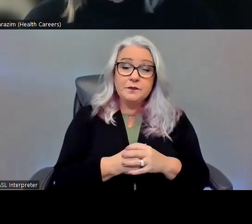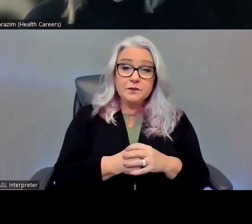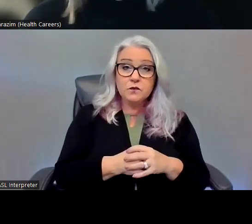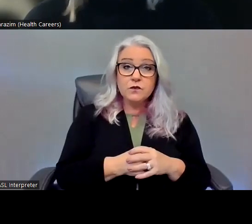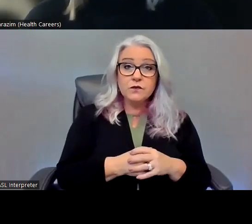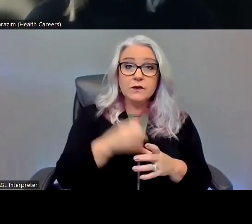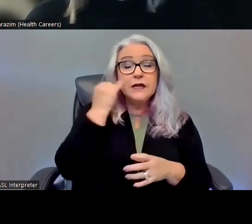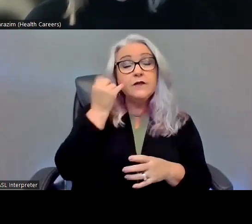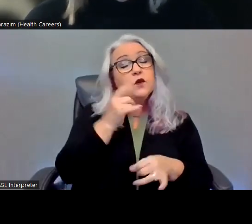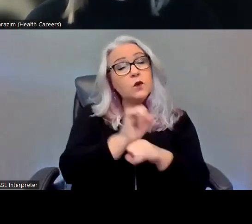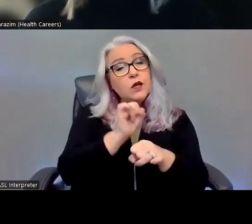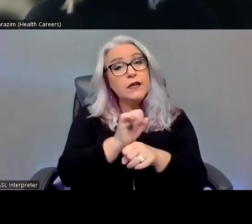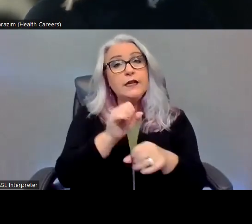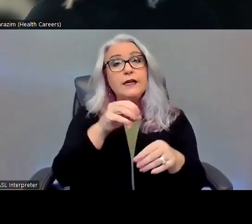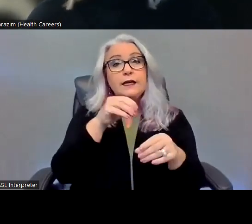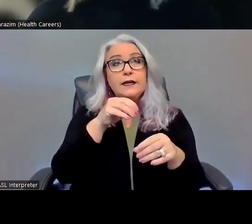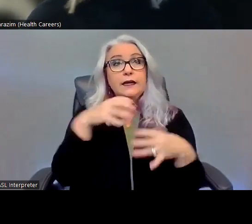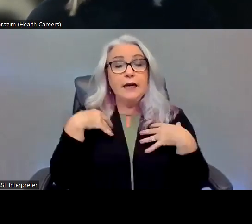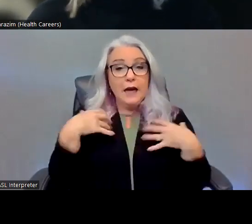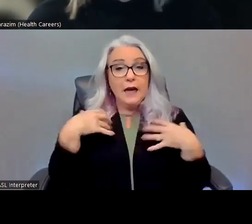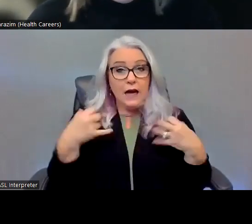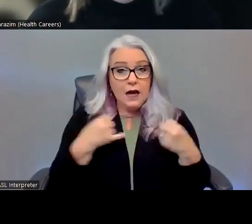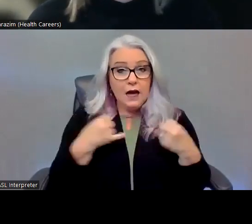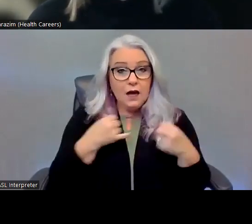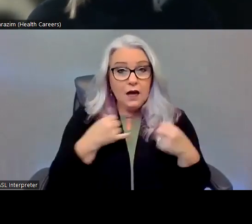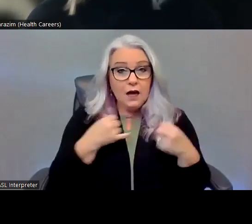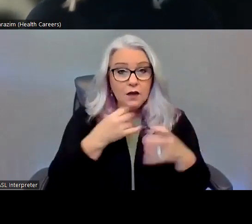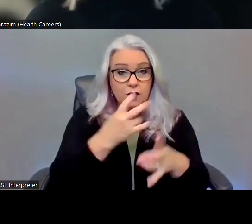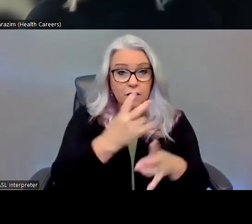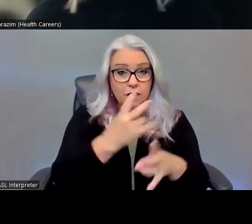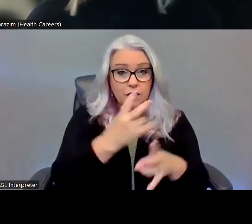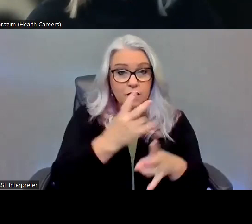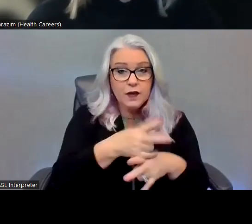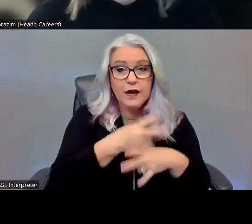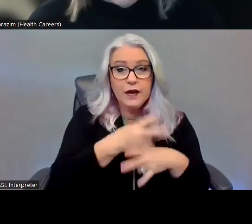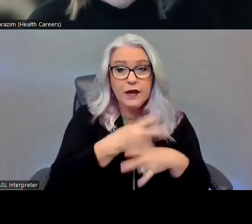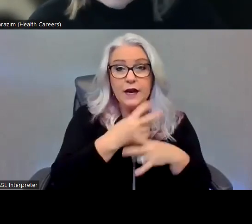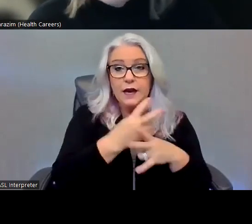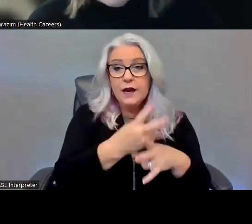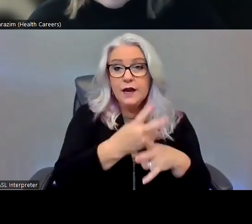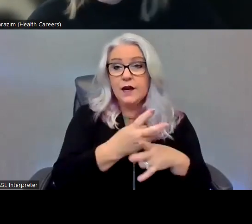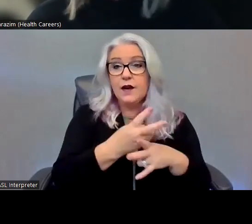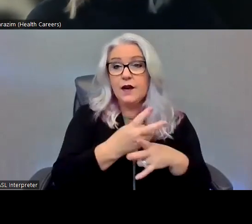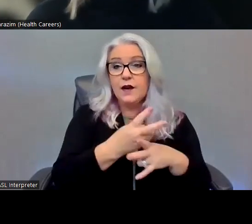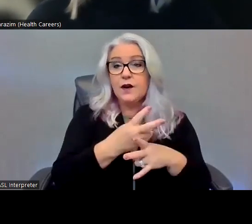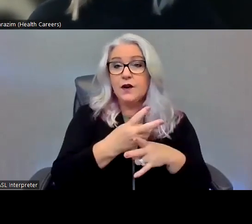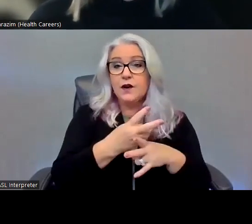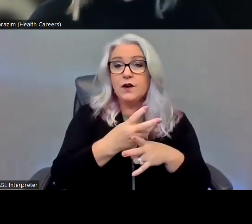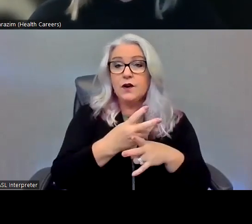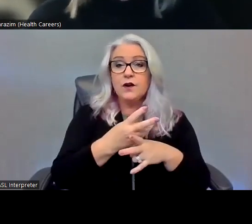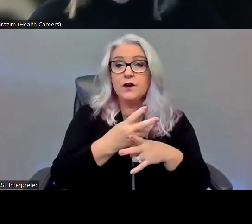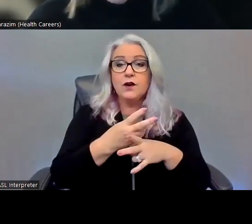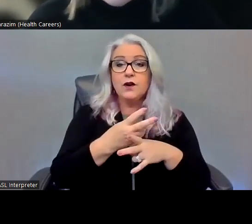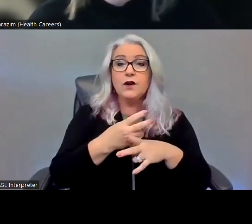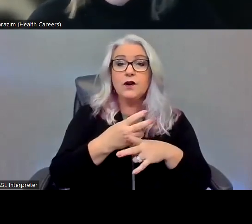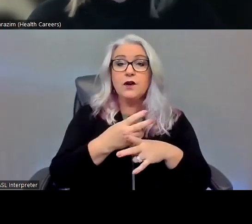working in the healthcare industry, you need strong interpersonal communication skills, strong critical thinking, problem solving, and